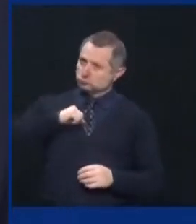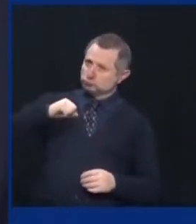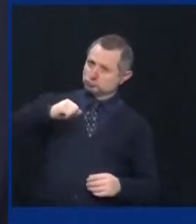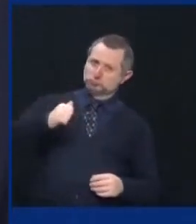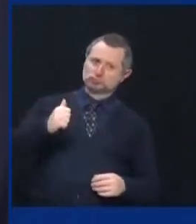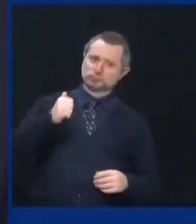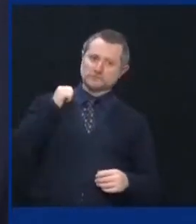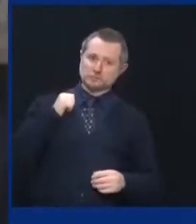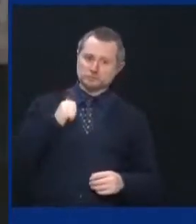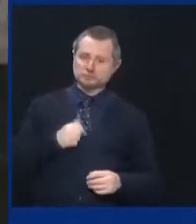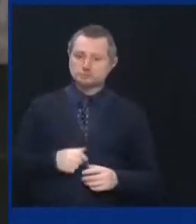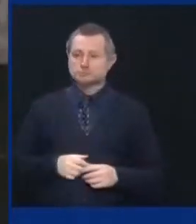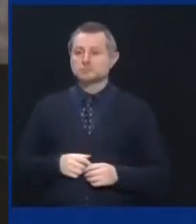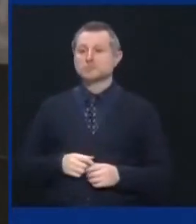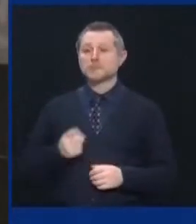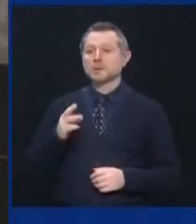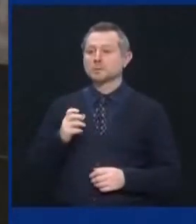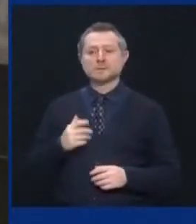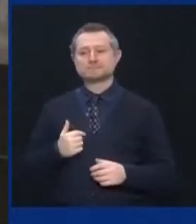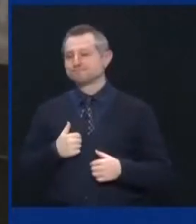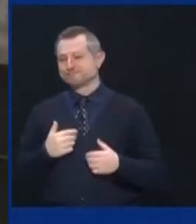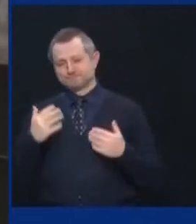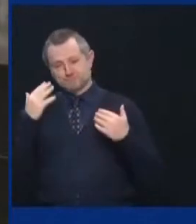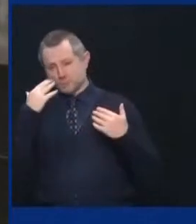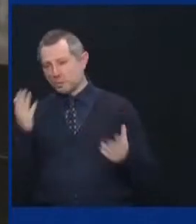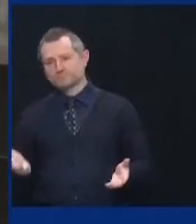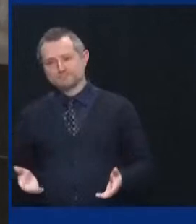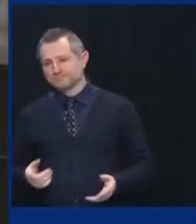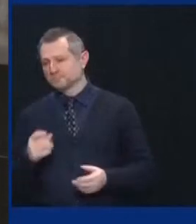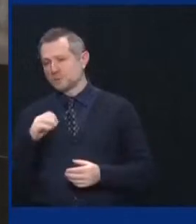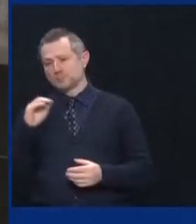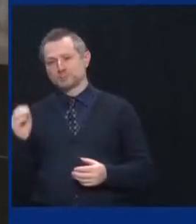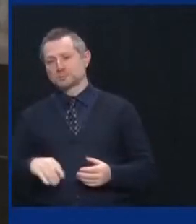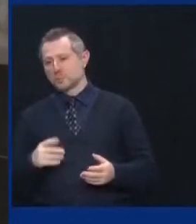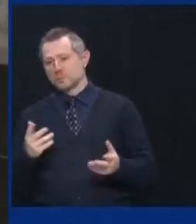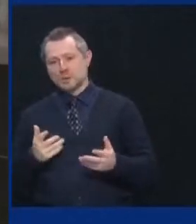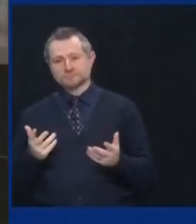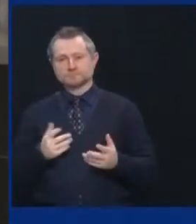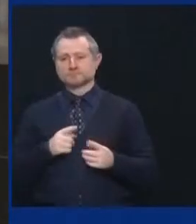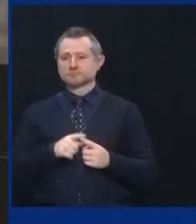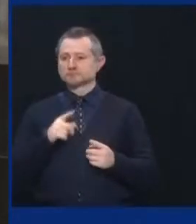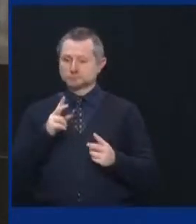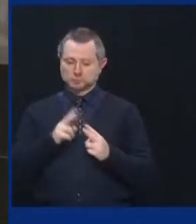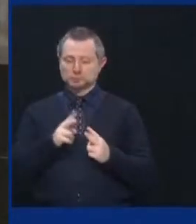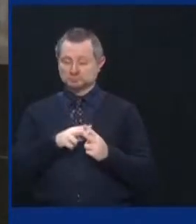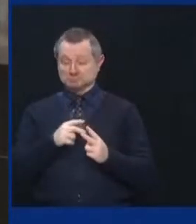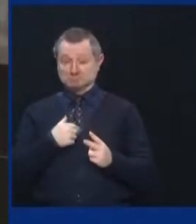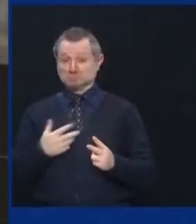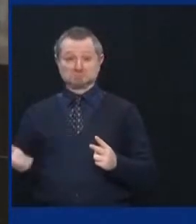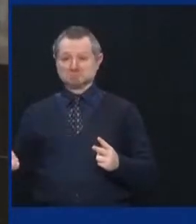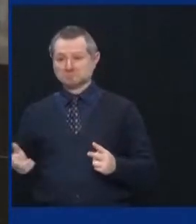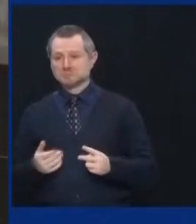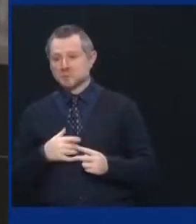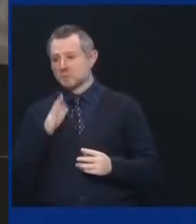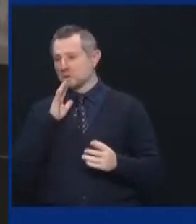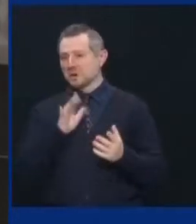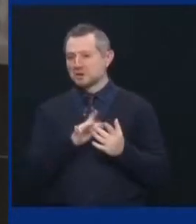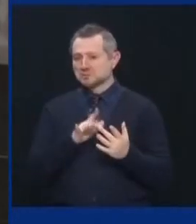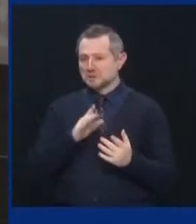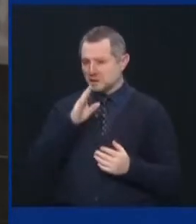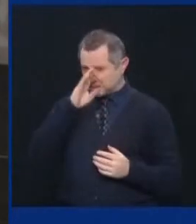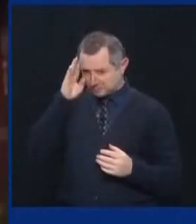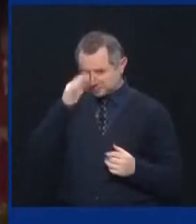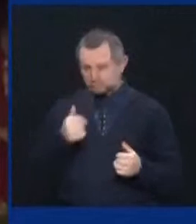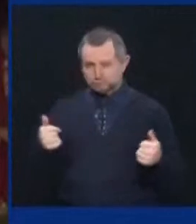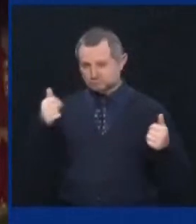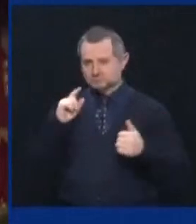categories? So we don't know the refusal rate on the categories, although I spoke with the hospital CEOs and also with